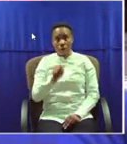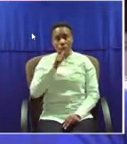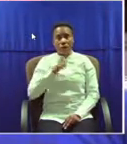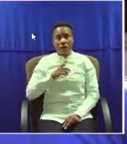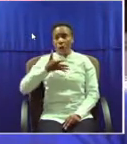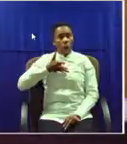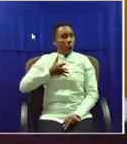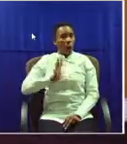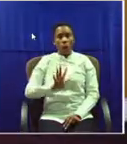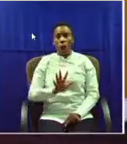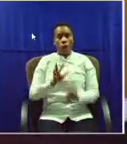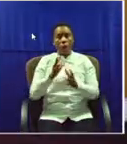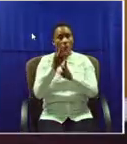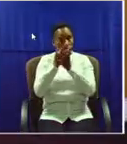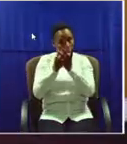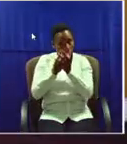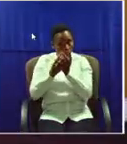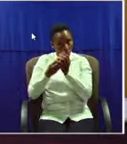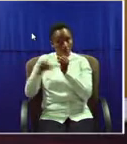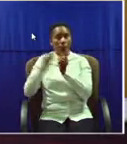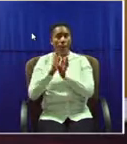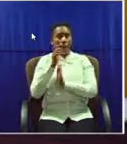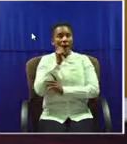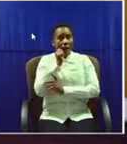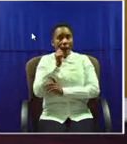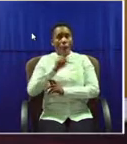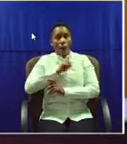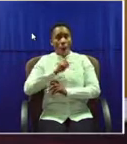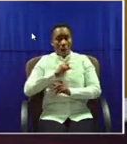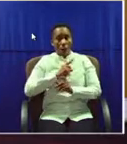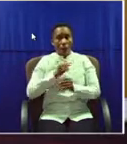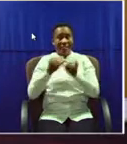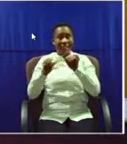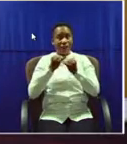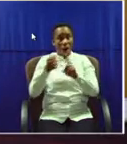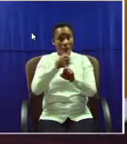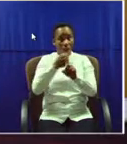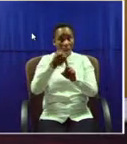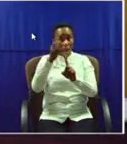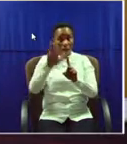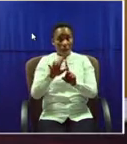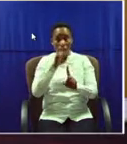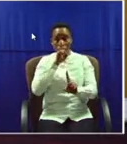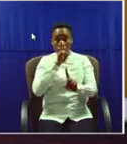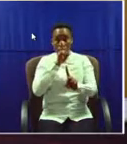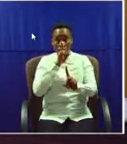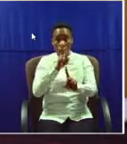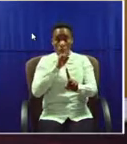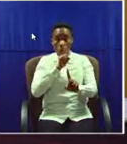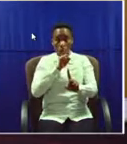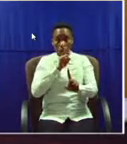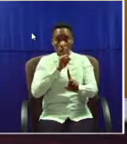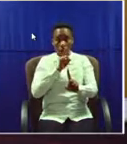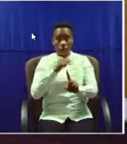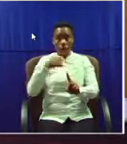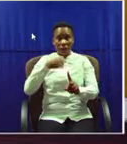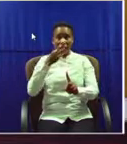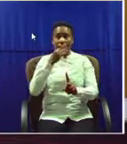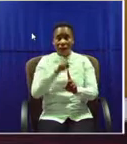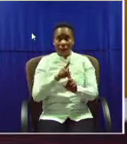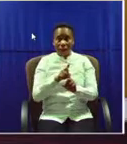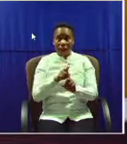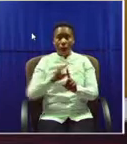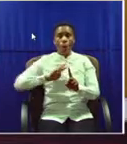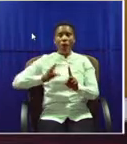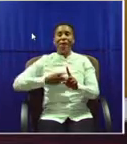not want to be removed here by a man because they sexually harass them. Tula kengo tula. And I have said women should